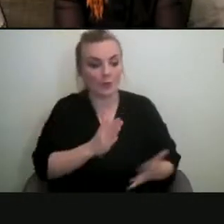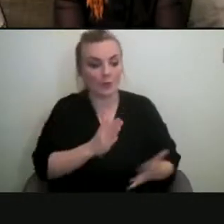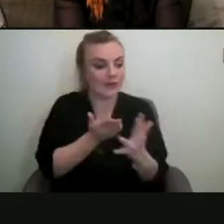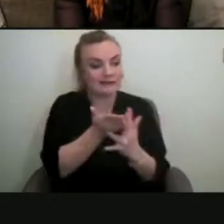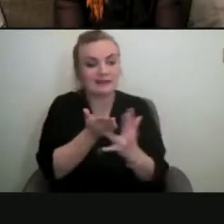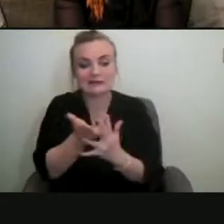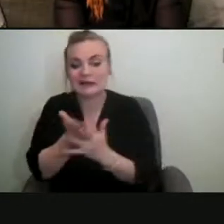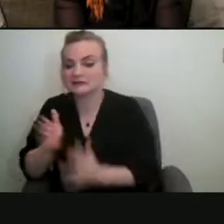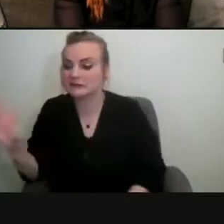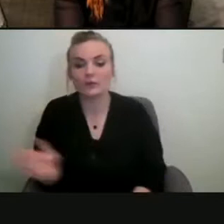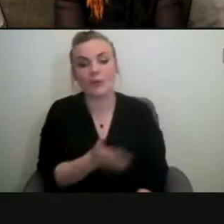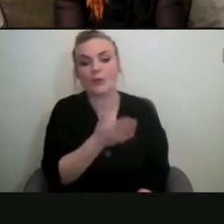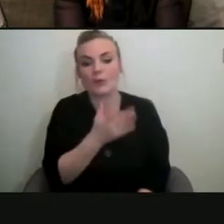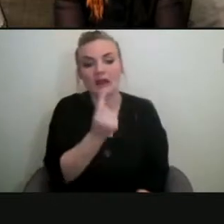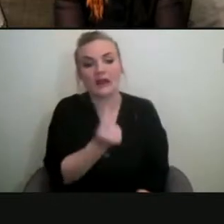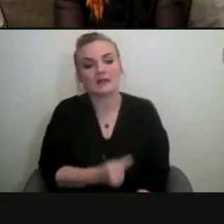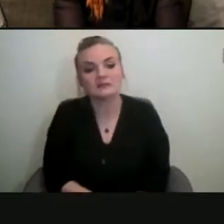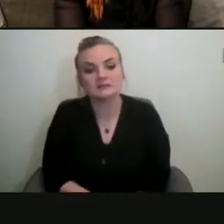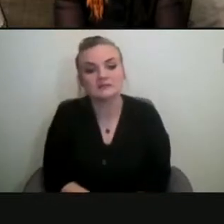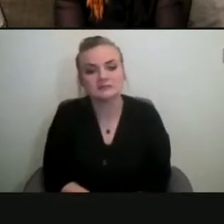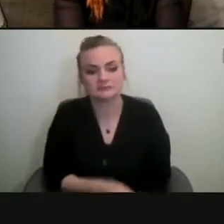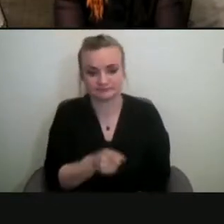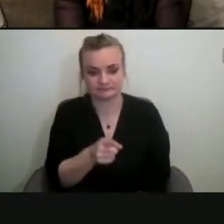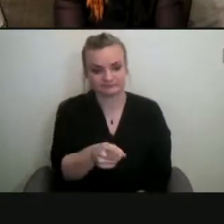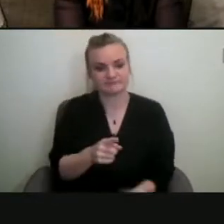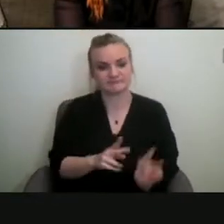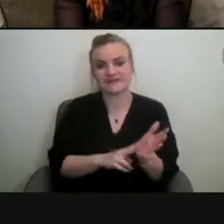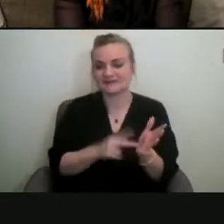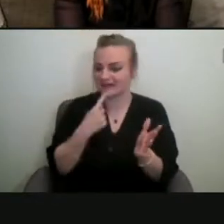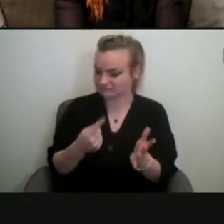everything. Yeah, most definitely.